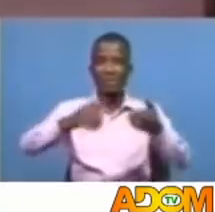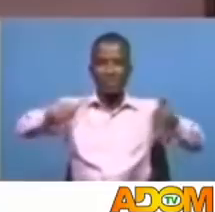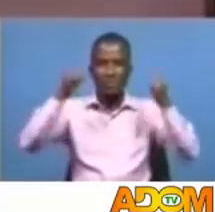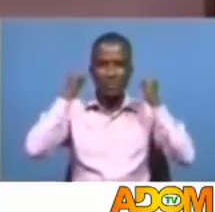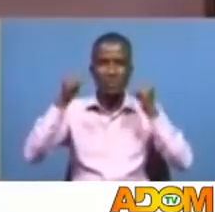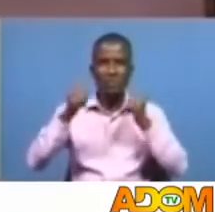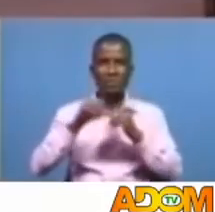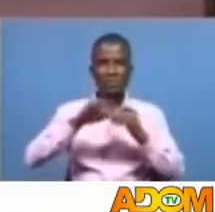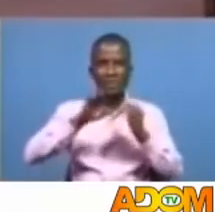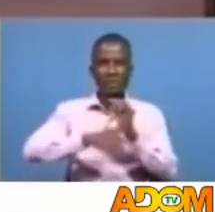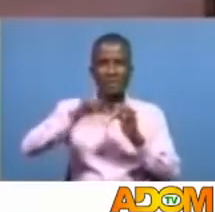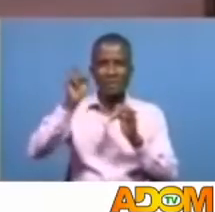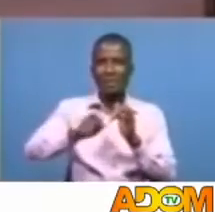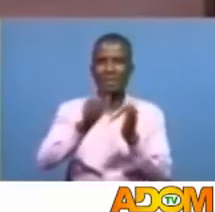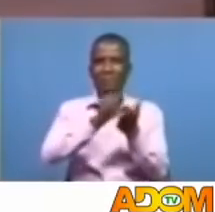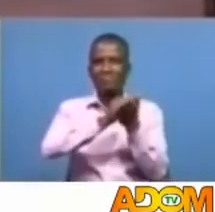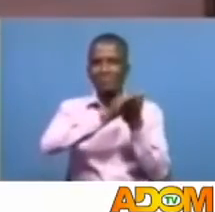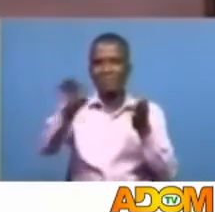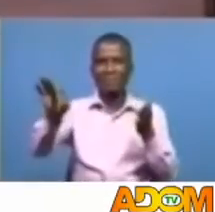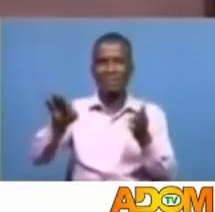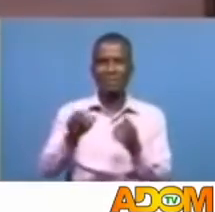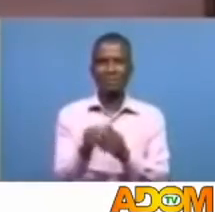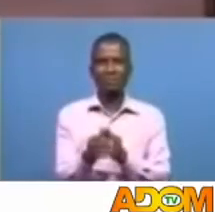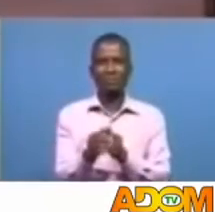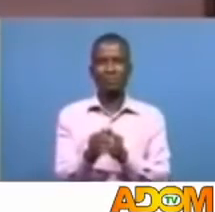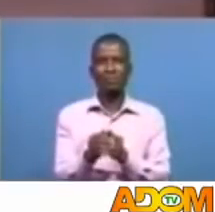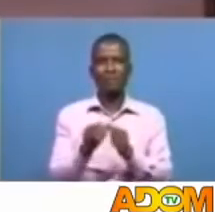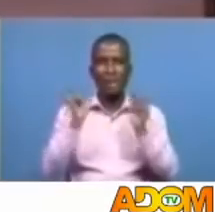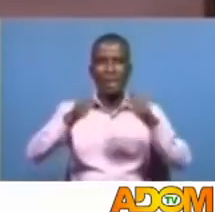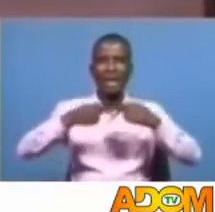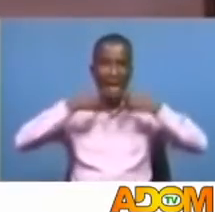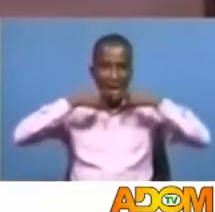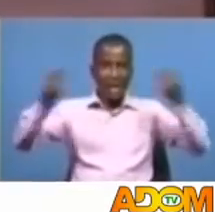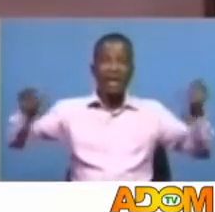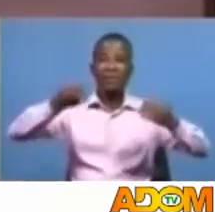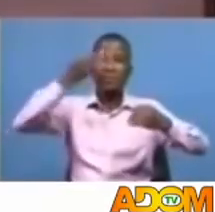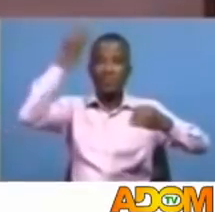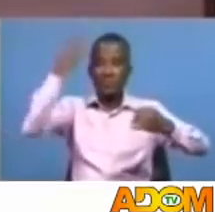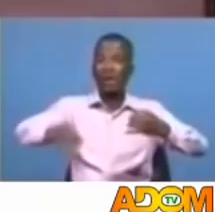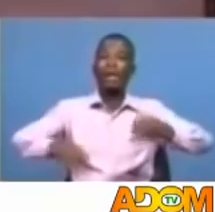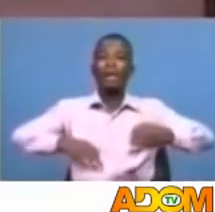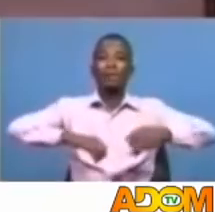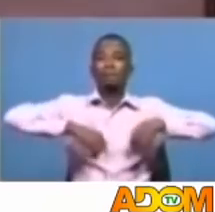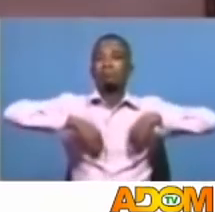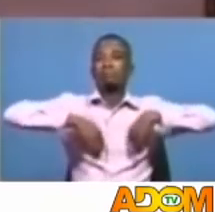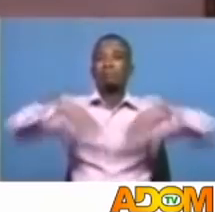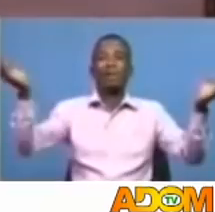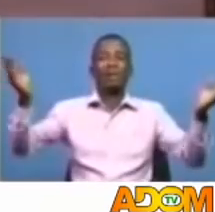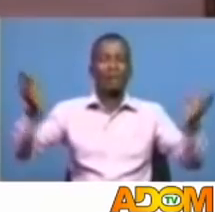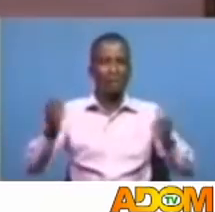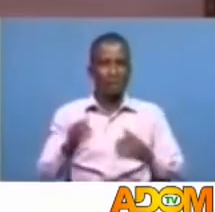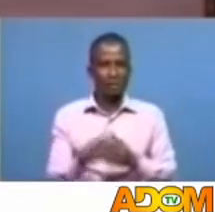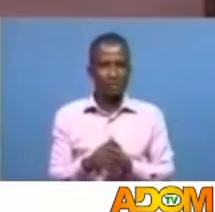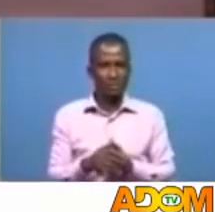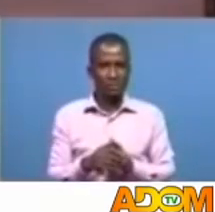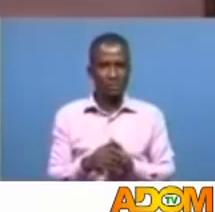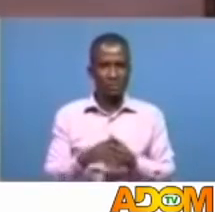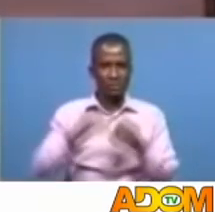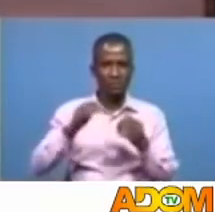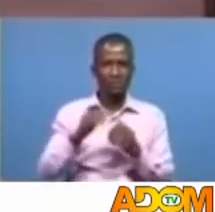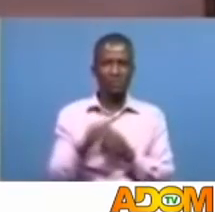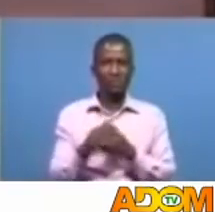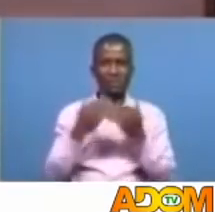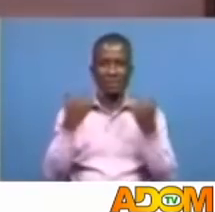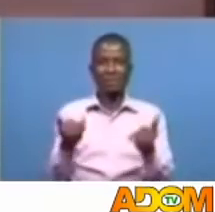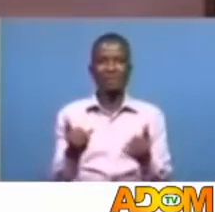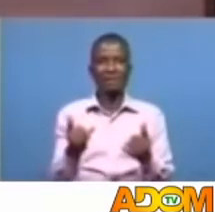case can be settled without their closing address, and it will be fair trial. My Lord,